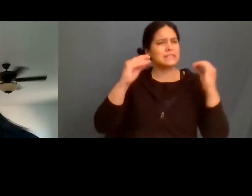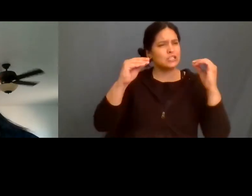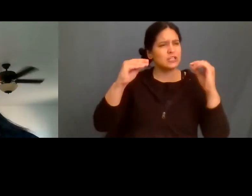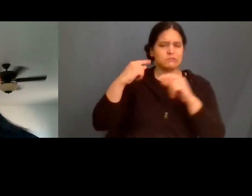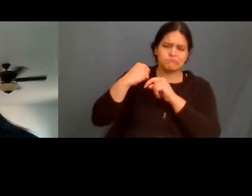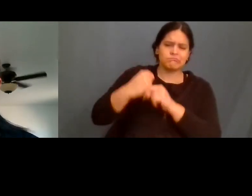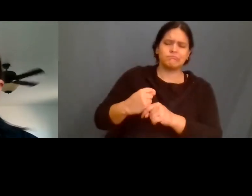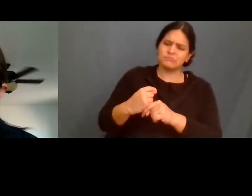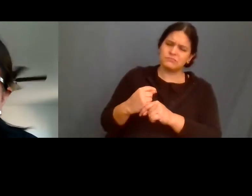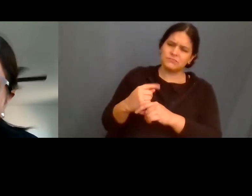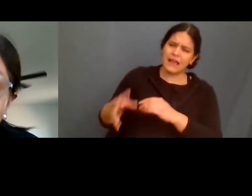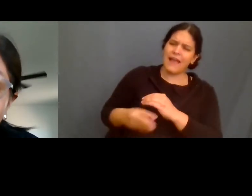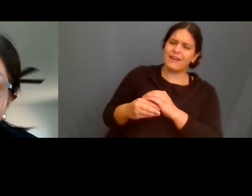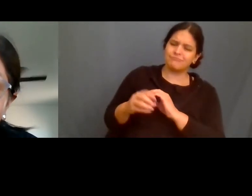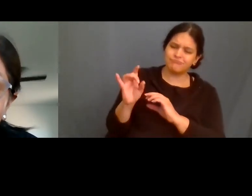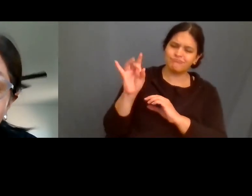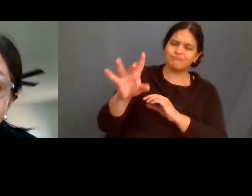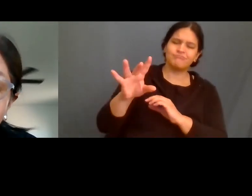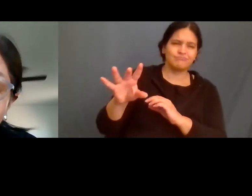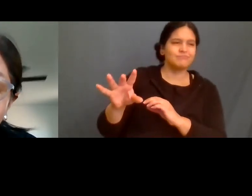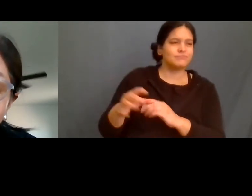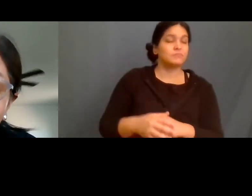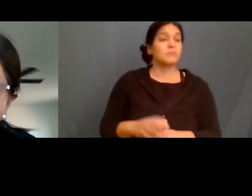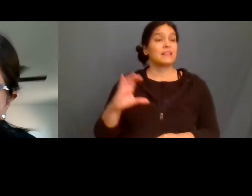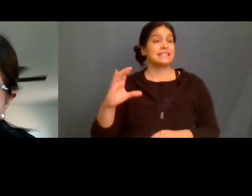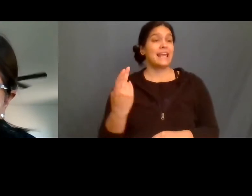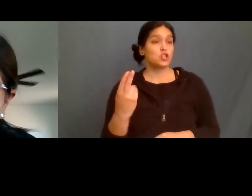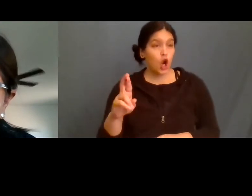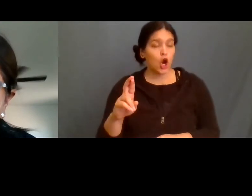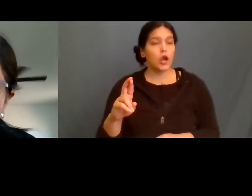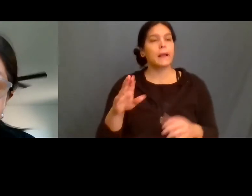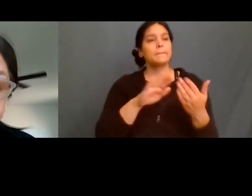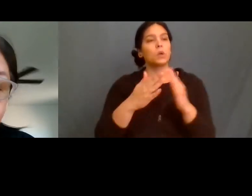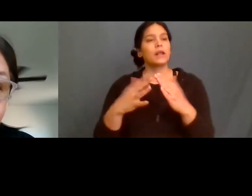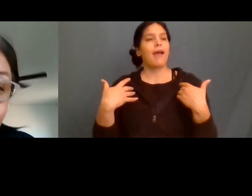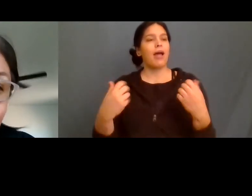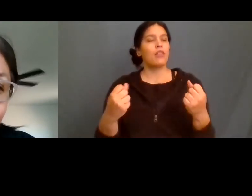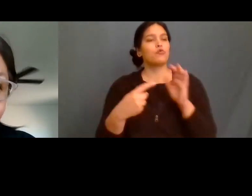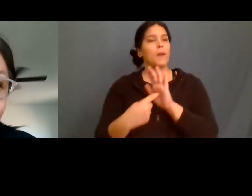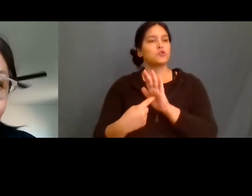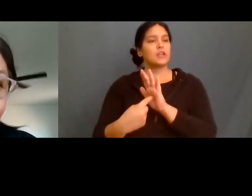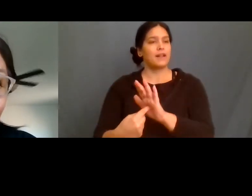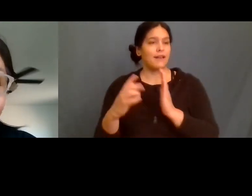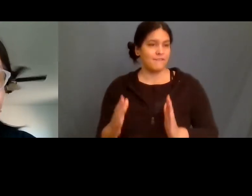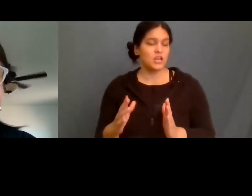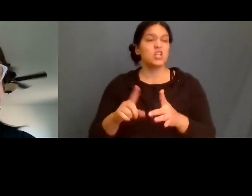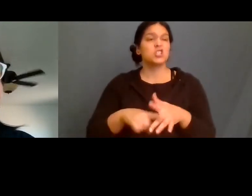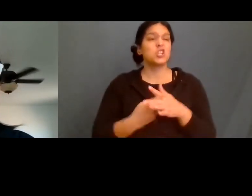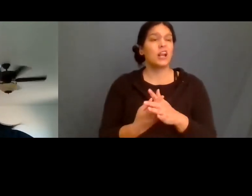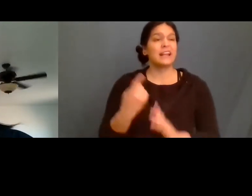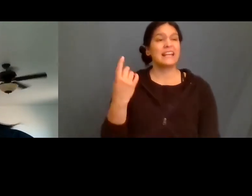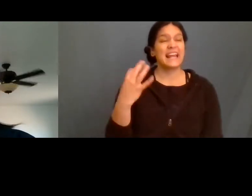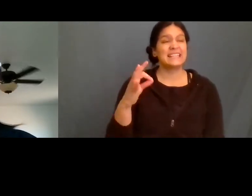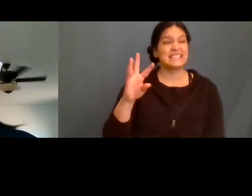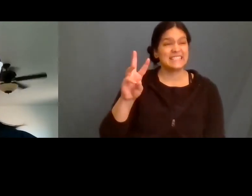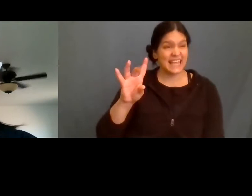So a CHR, community health representative, started in 1968. I was only 2 years old.